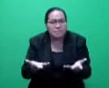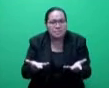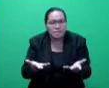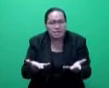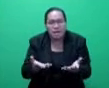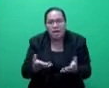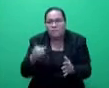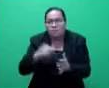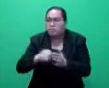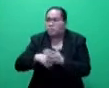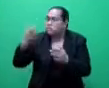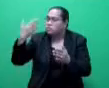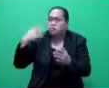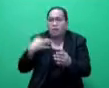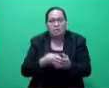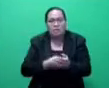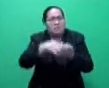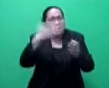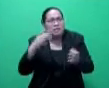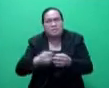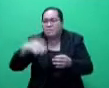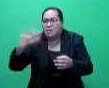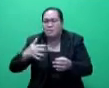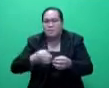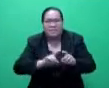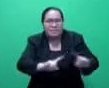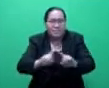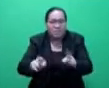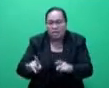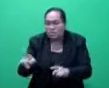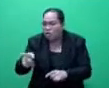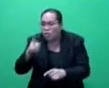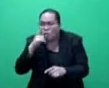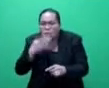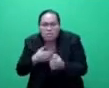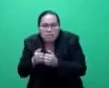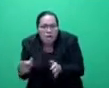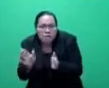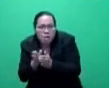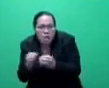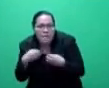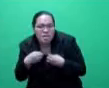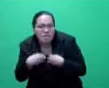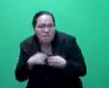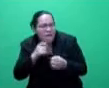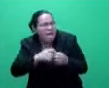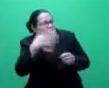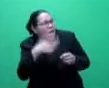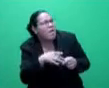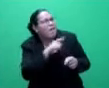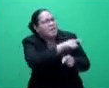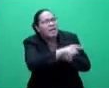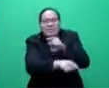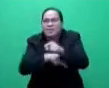proven prohibitive to Fijians who were interested in starting a small business from home. Now, our reforms have